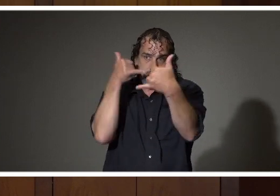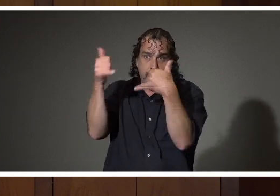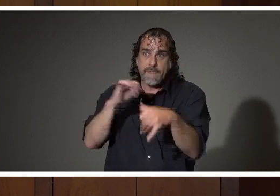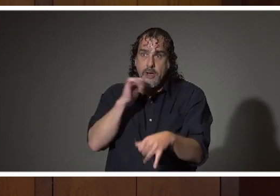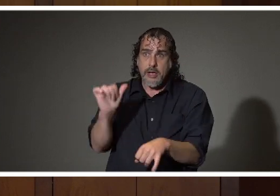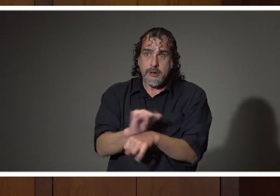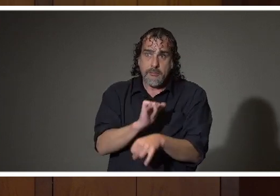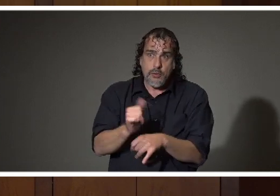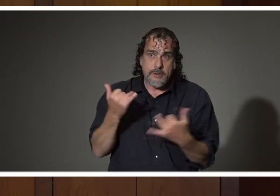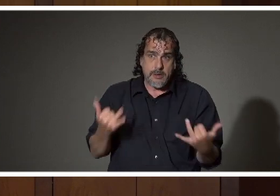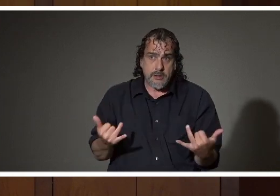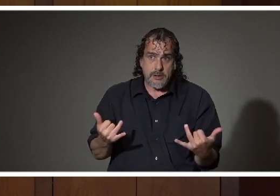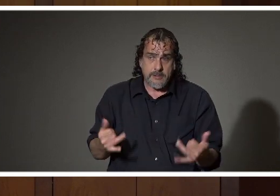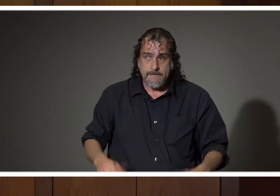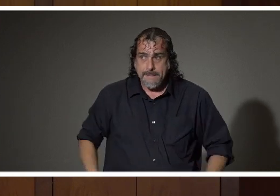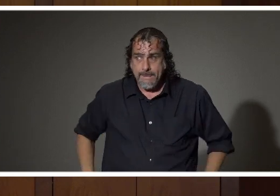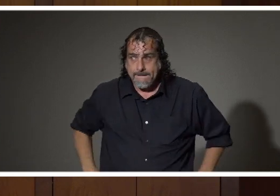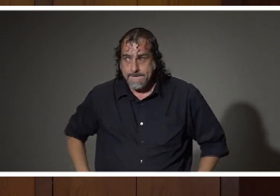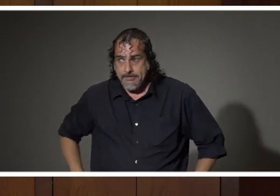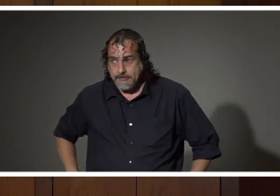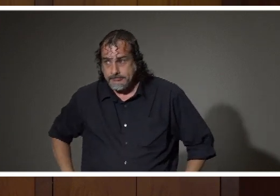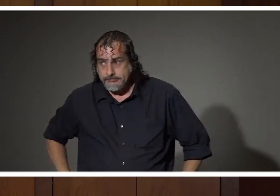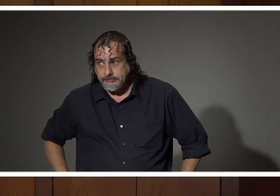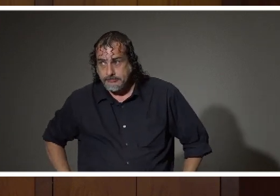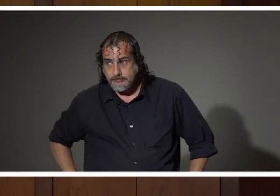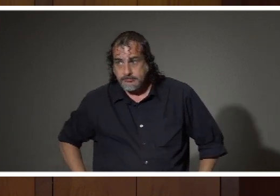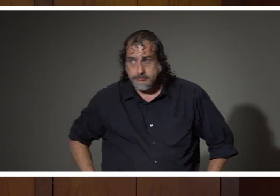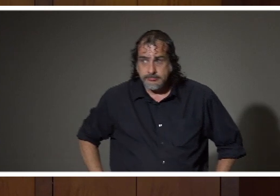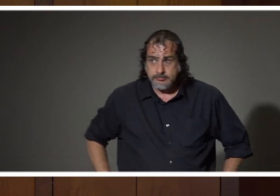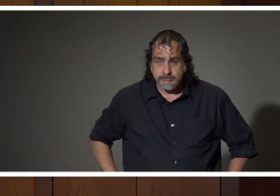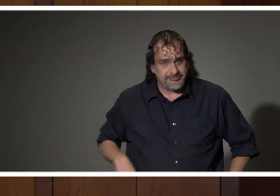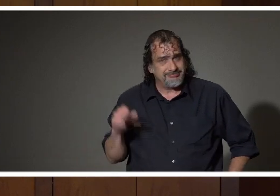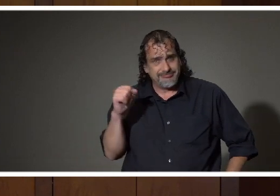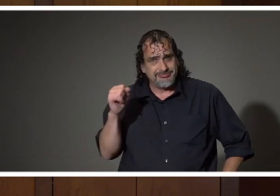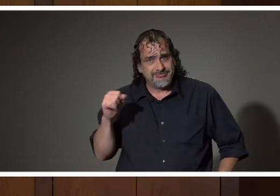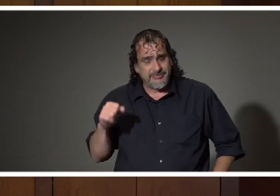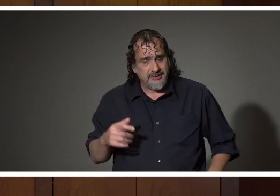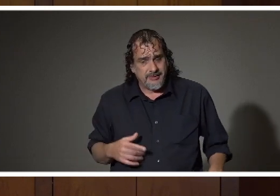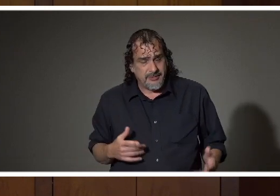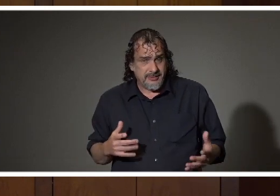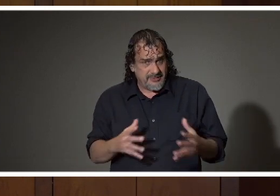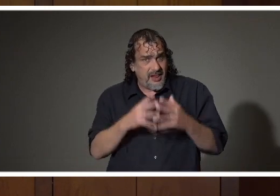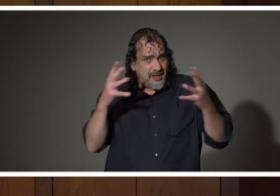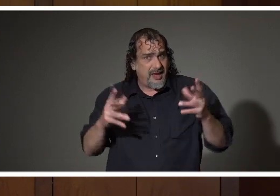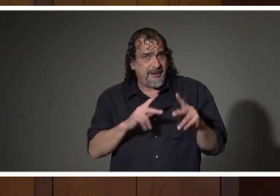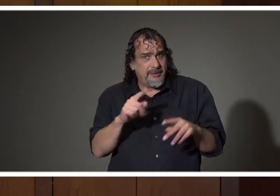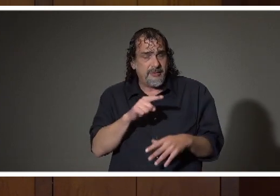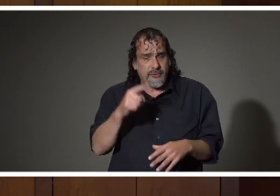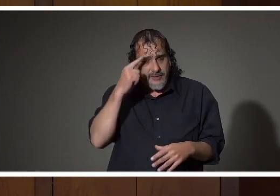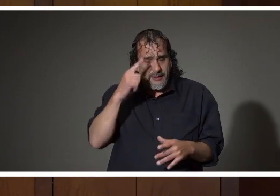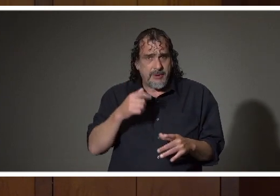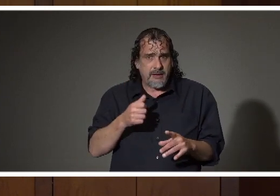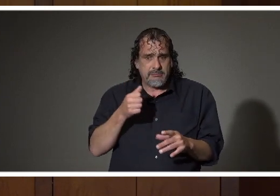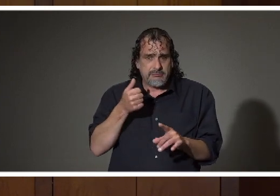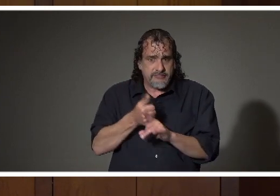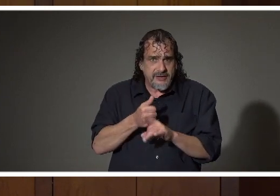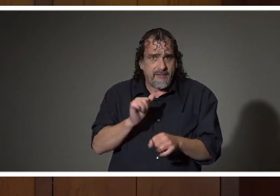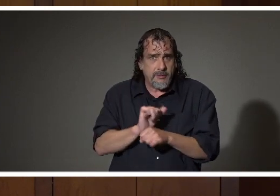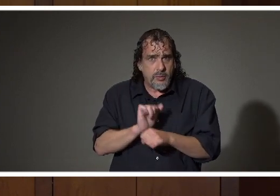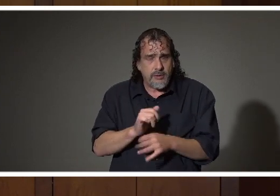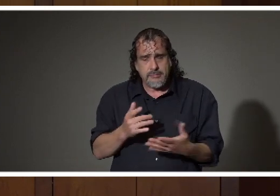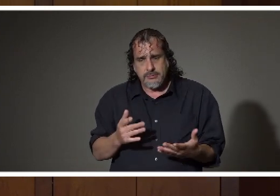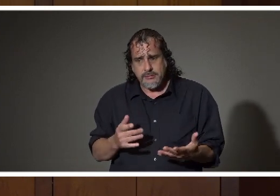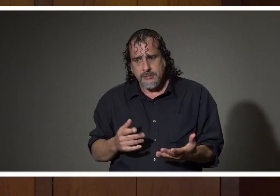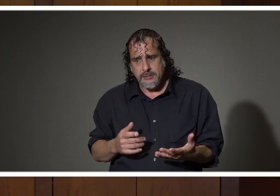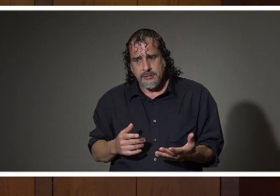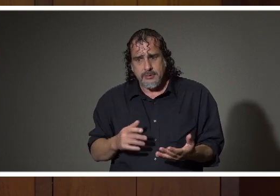unemployment, knowing that this is now online as well? Yes, I mean, this is a very large group of individuals. I mean, when you think about self-employed, independent contractors,